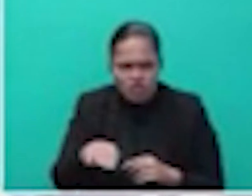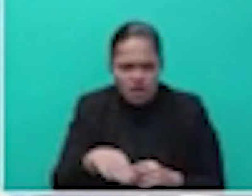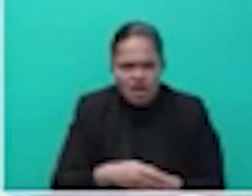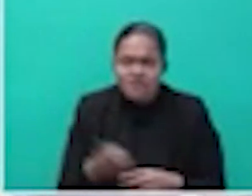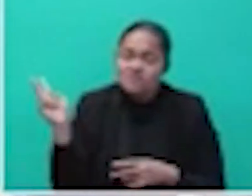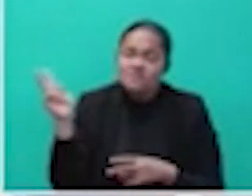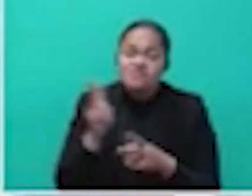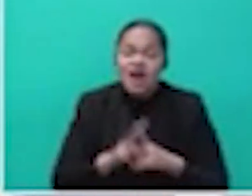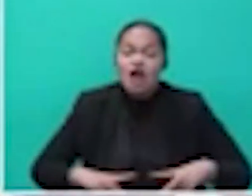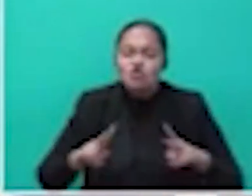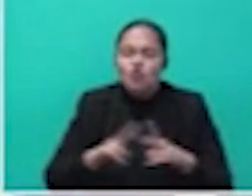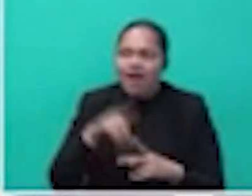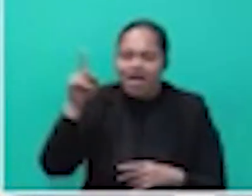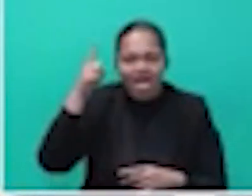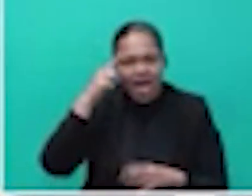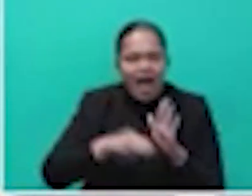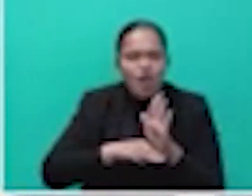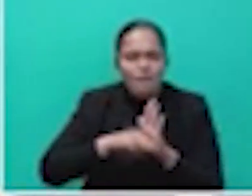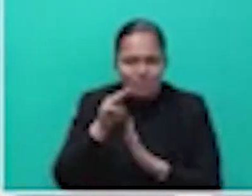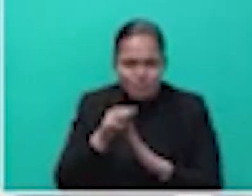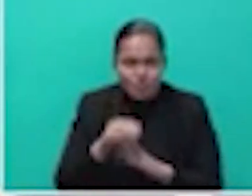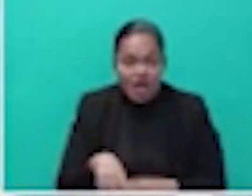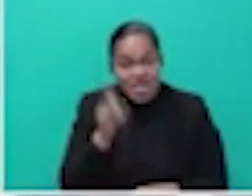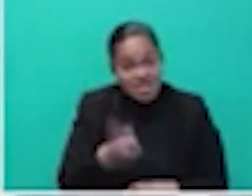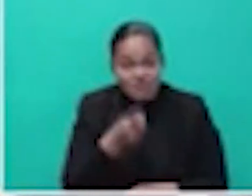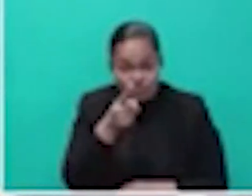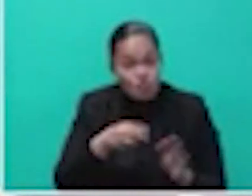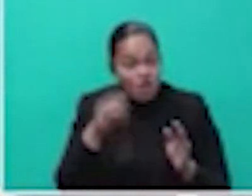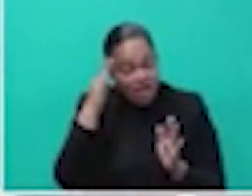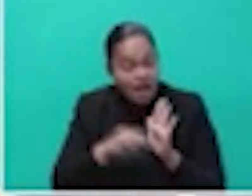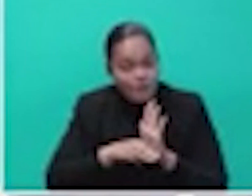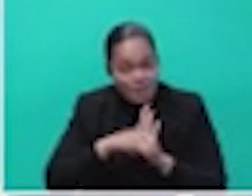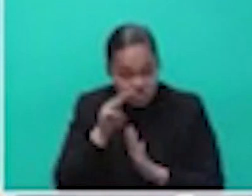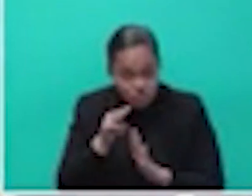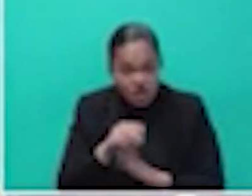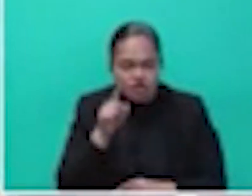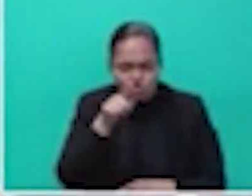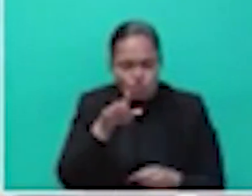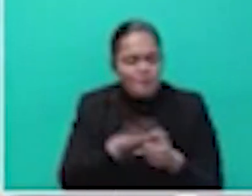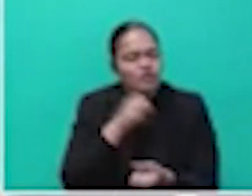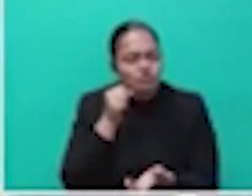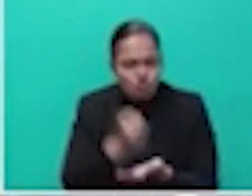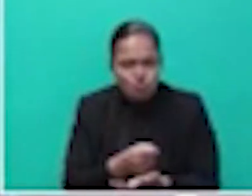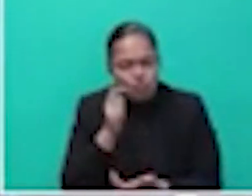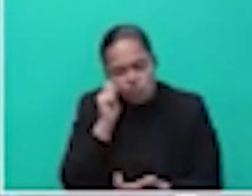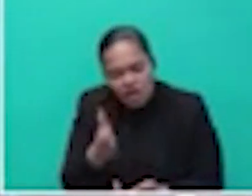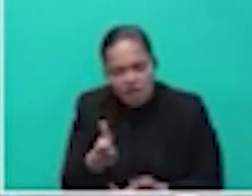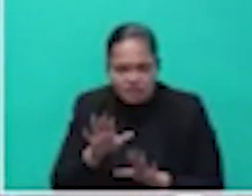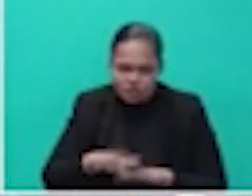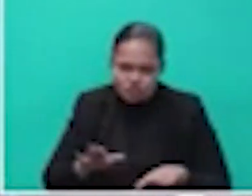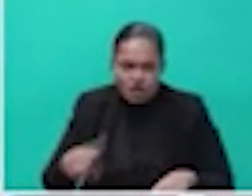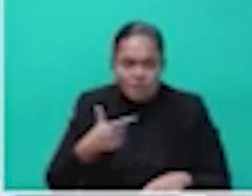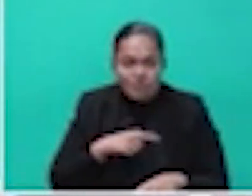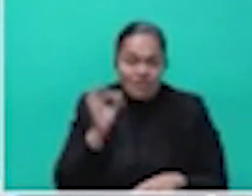Yalomatua. So I think it's a reflection of, if you are Yalomatua, you will make sure that you look after the children that we have, because the petals